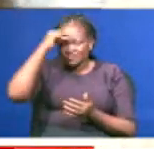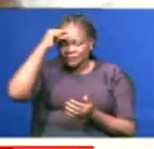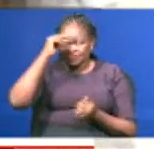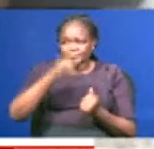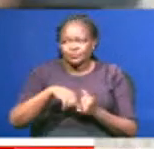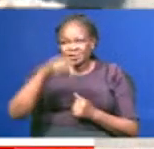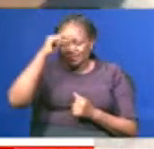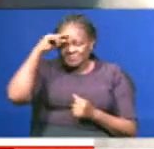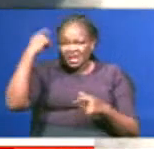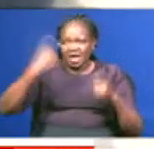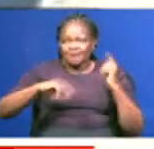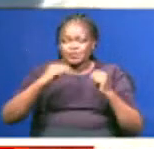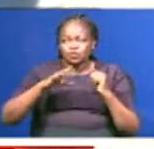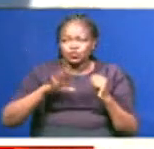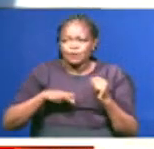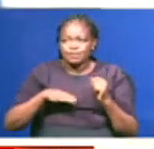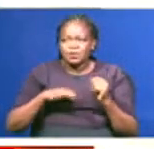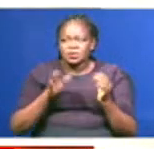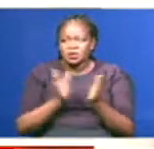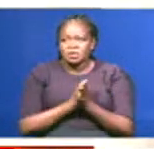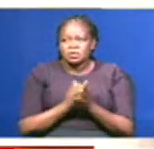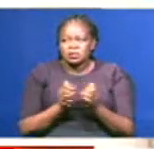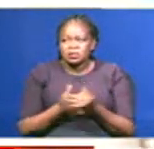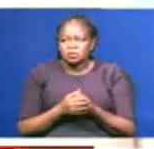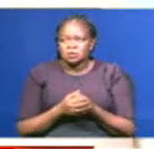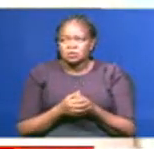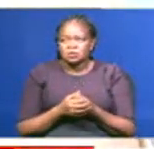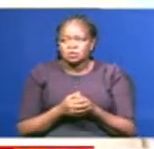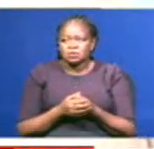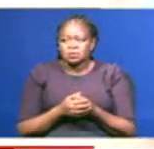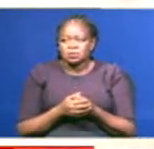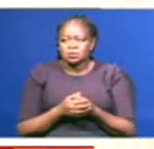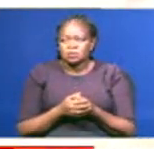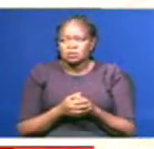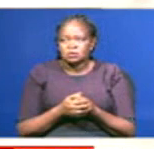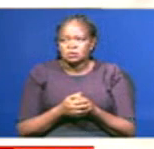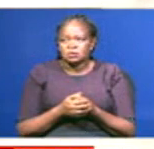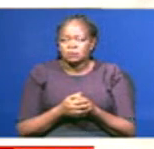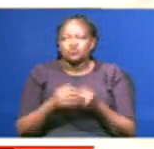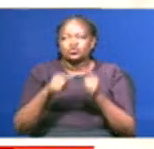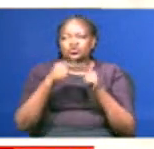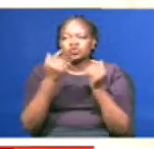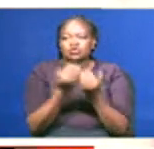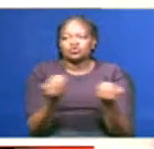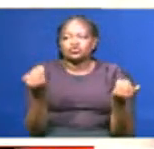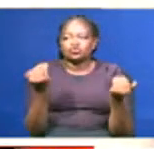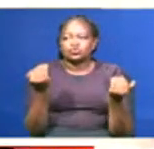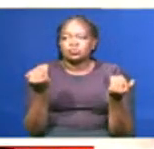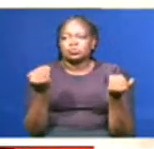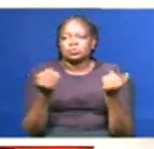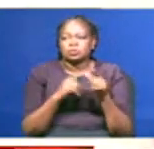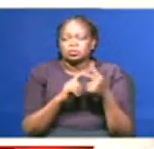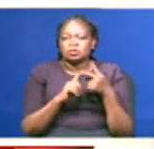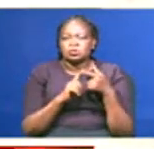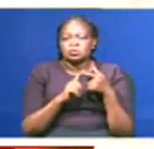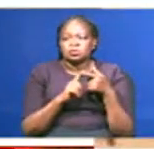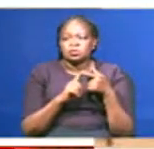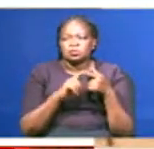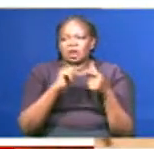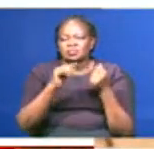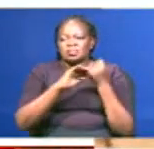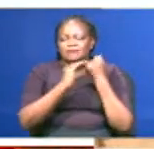mama na sisi unatataka na kitu sote, unabeba mtoto, mwingine unakuna mimba,